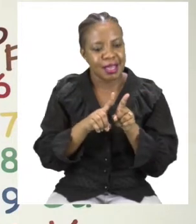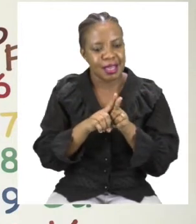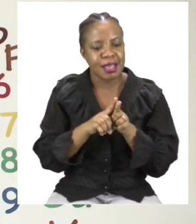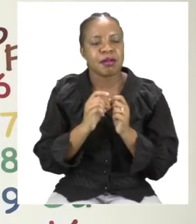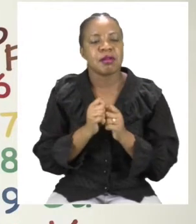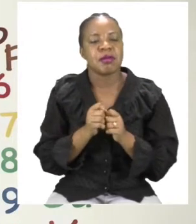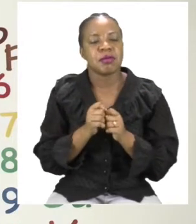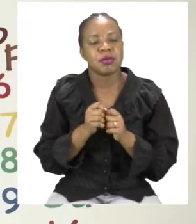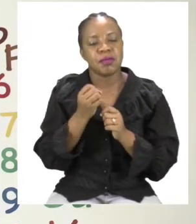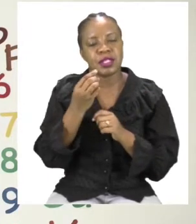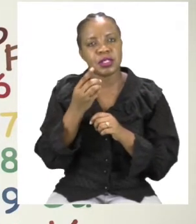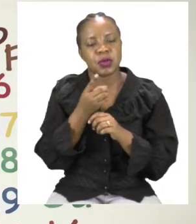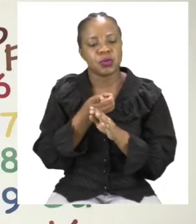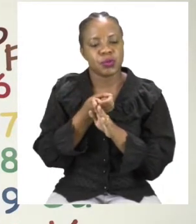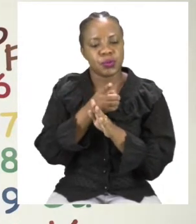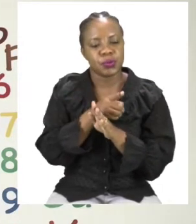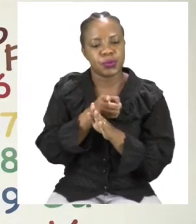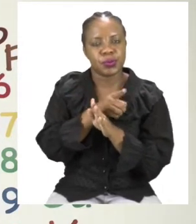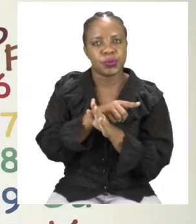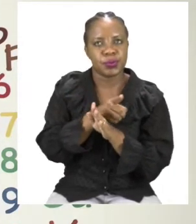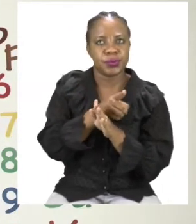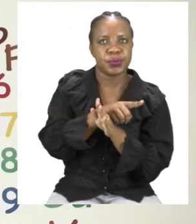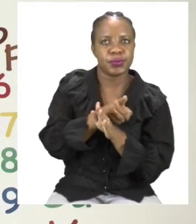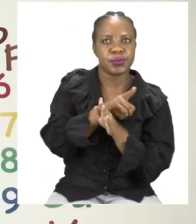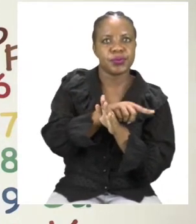to count backwards